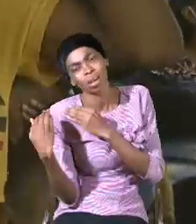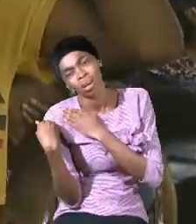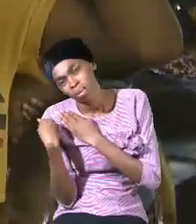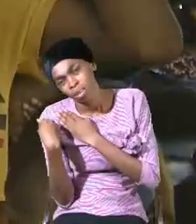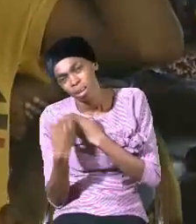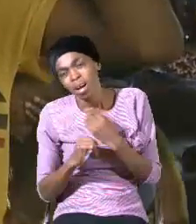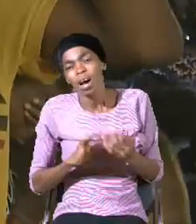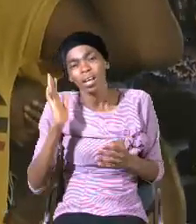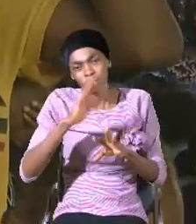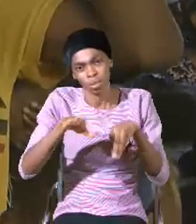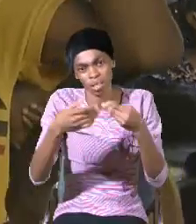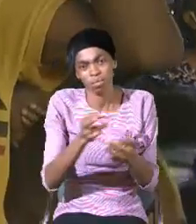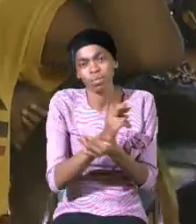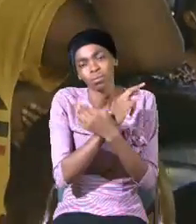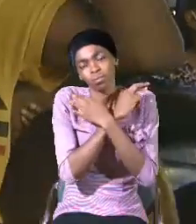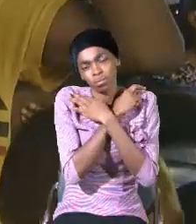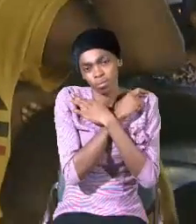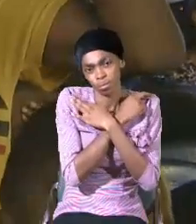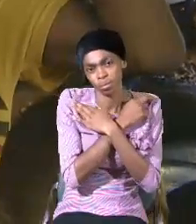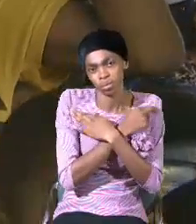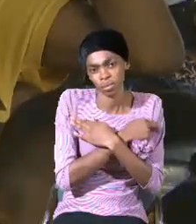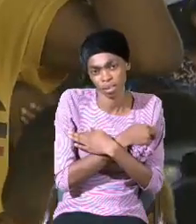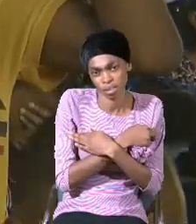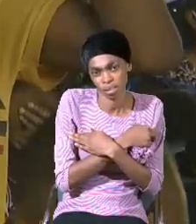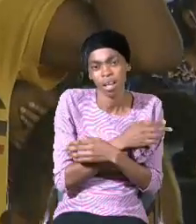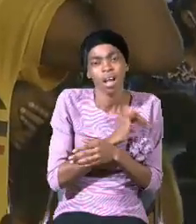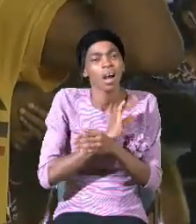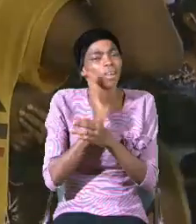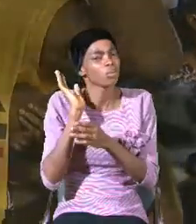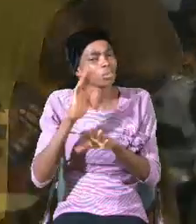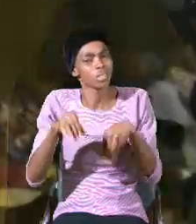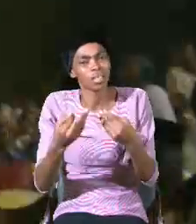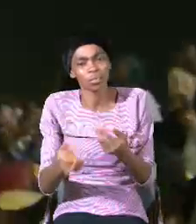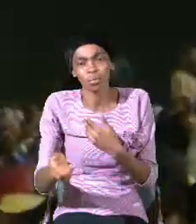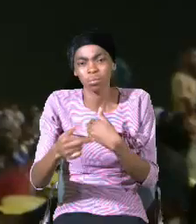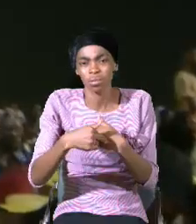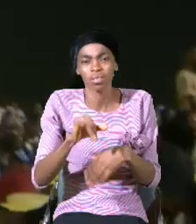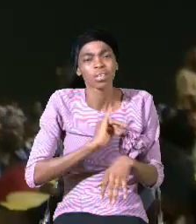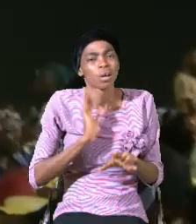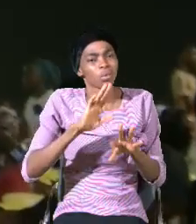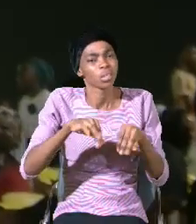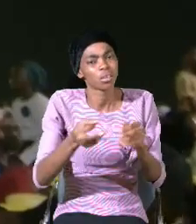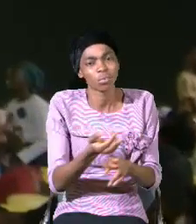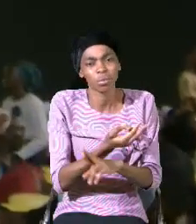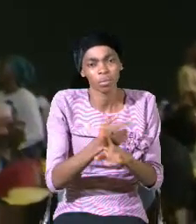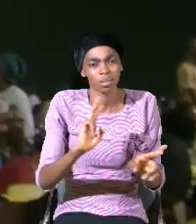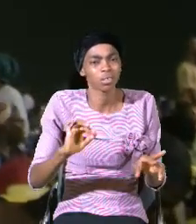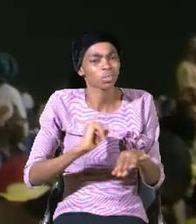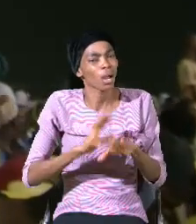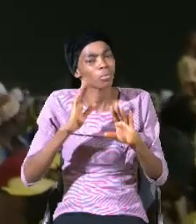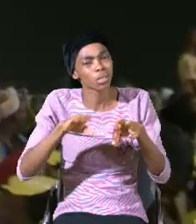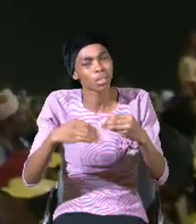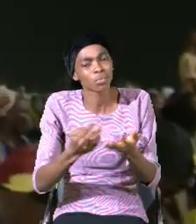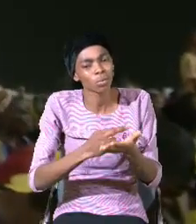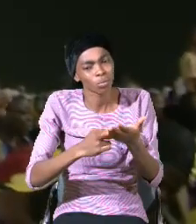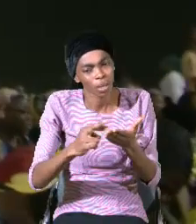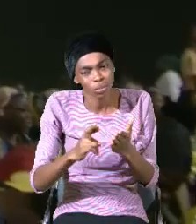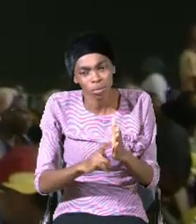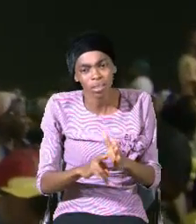will give you rest. I'll give you restoration. I'll give you redemption. I'll give you righteousness. And I'll give